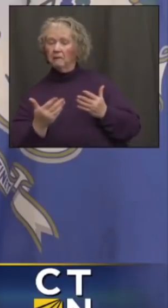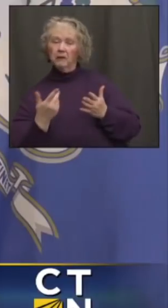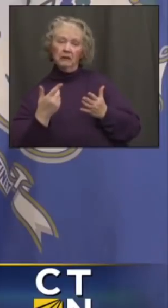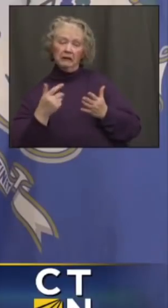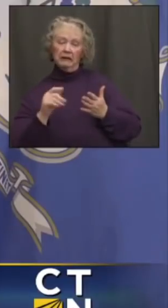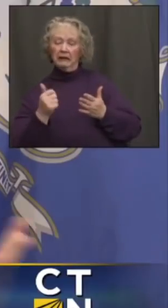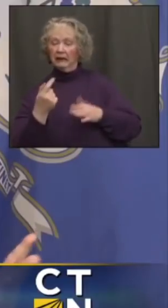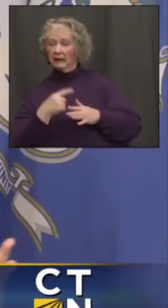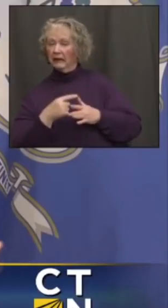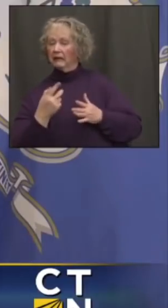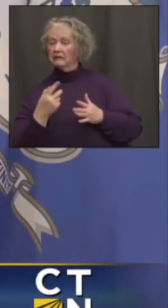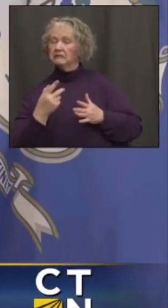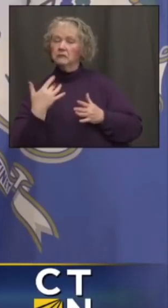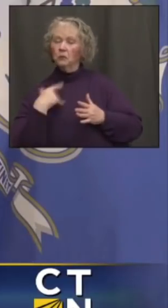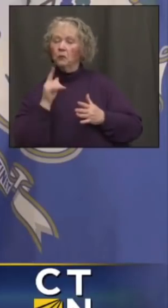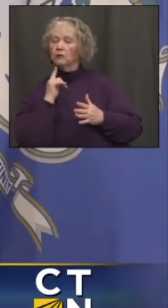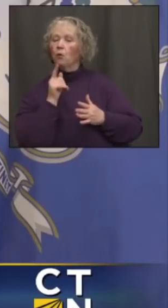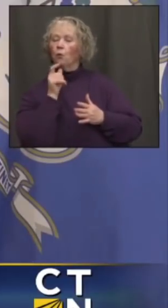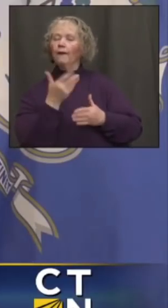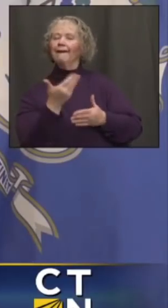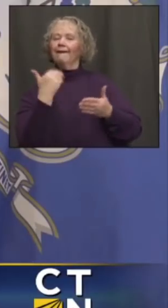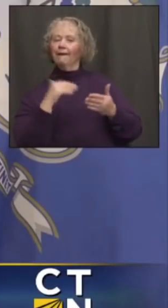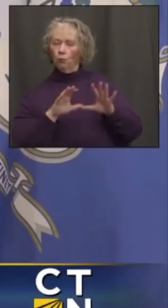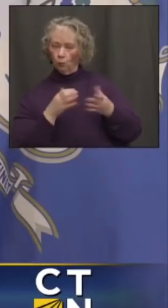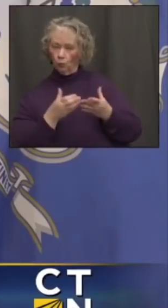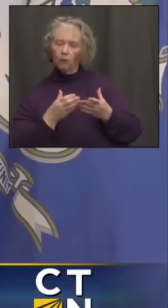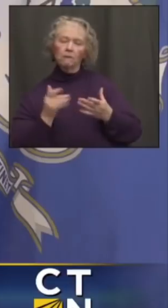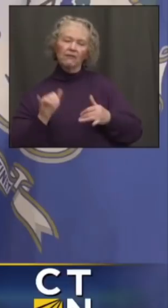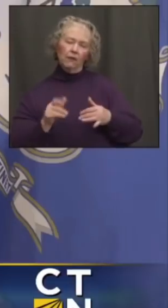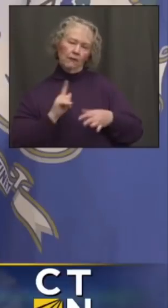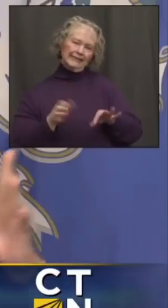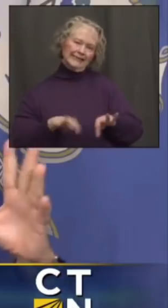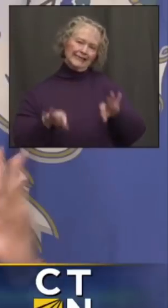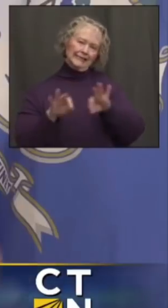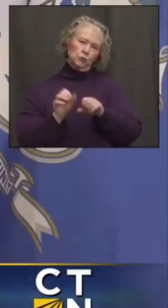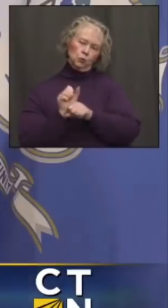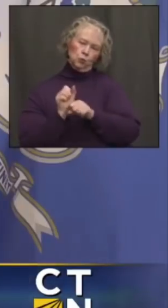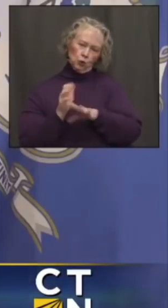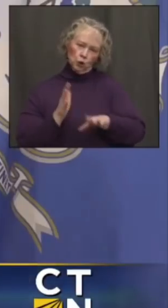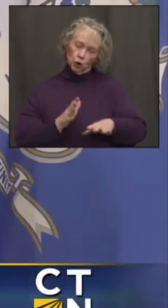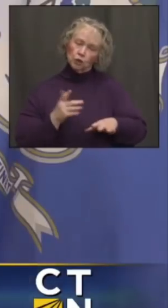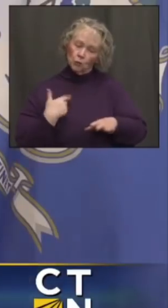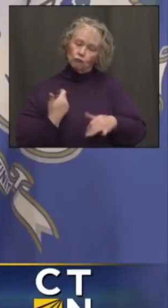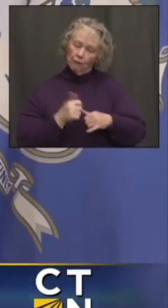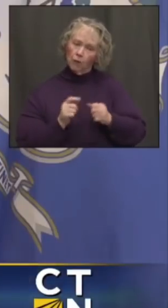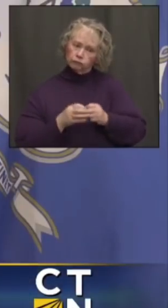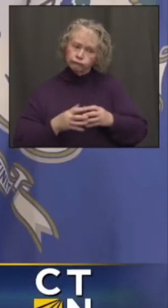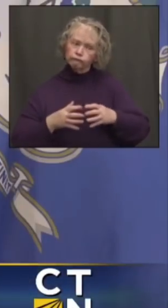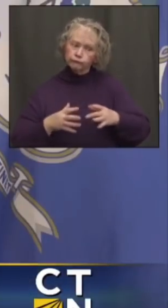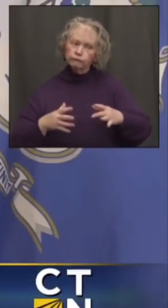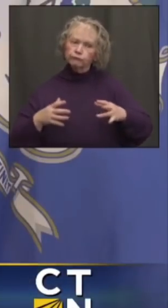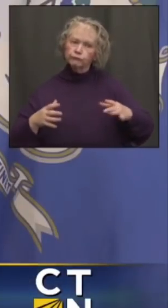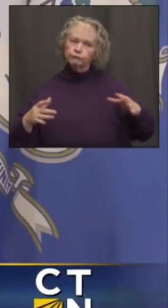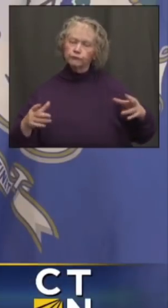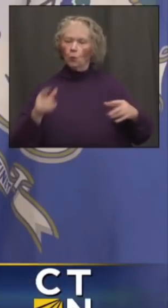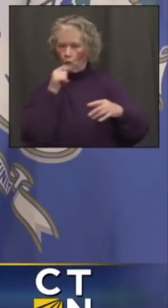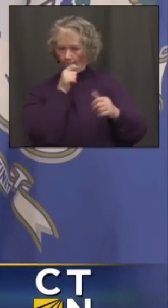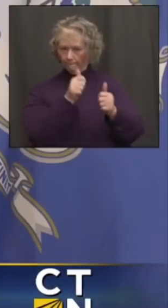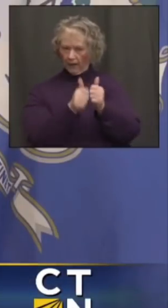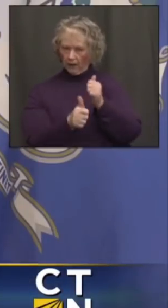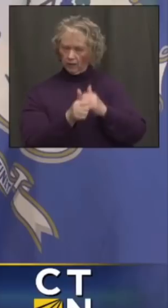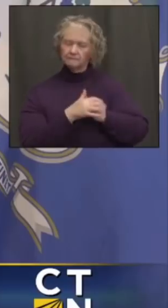expansion of who's eligible? Well, right now we're running through the 65 and above group. I'd like to think in 10